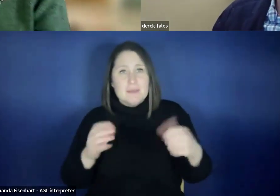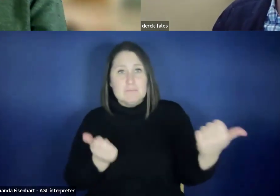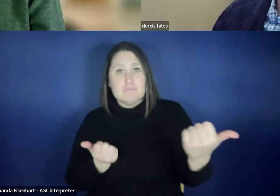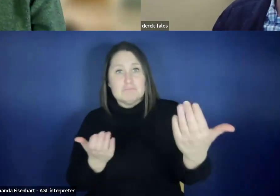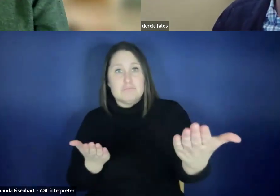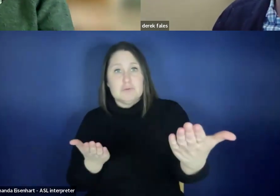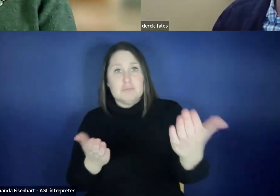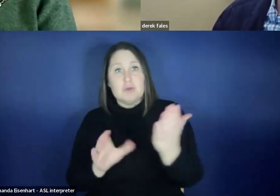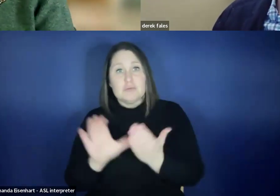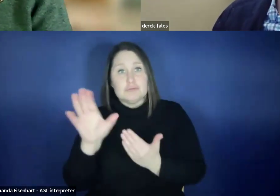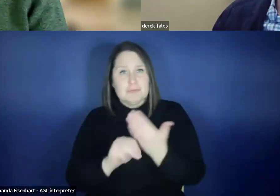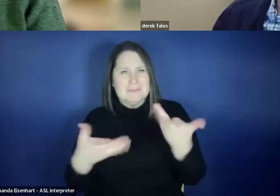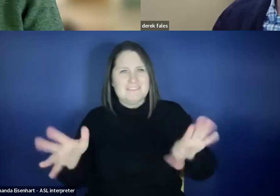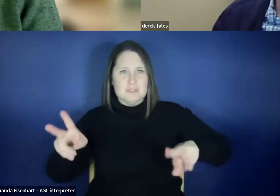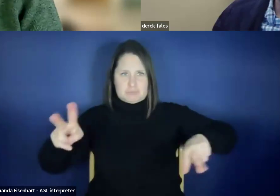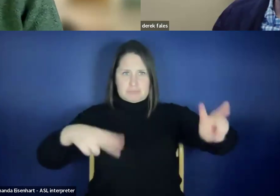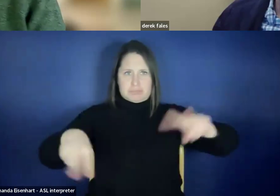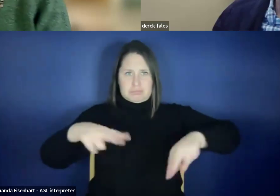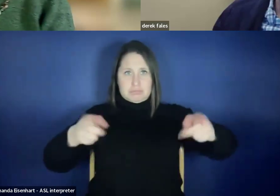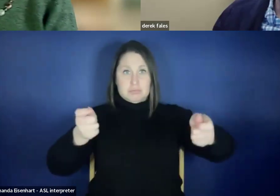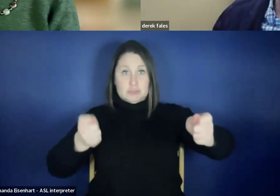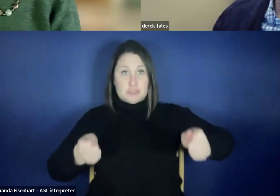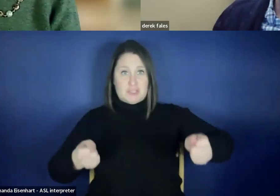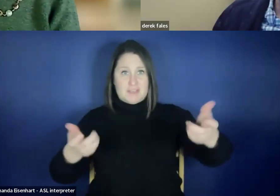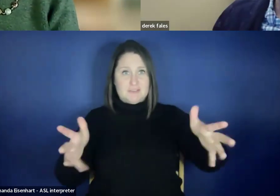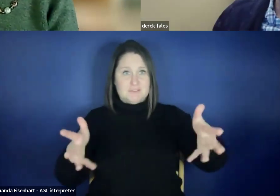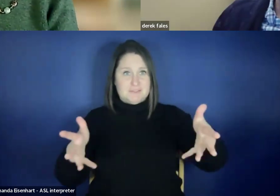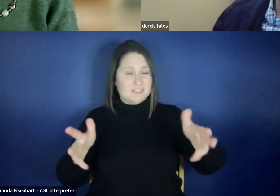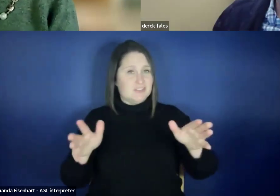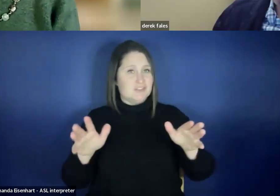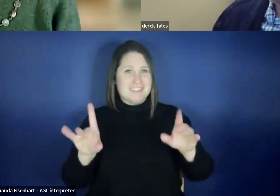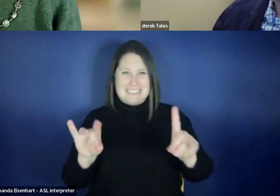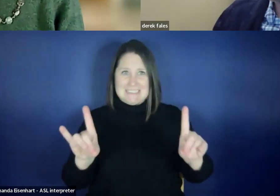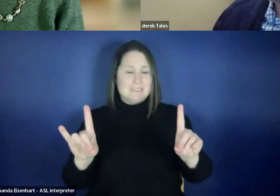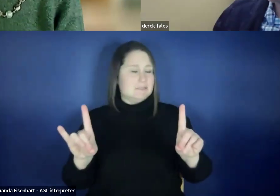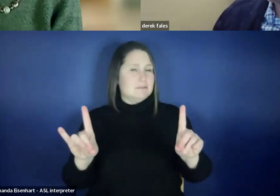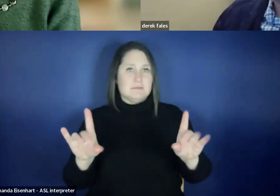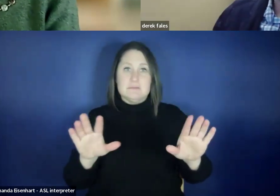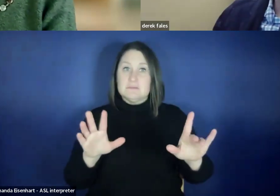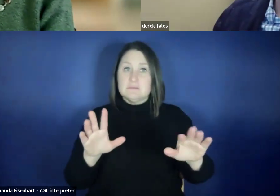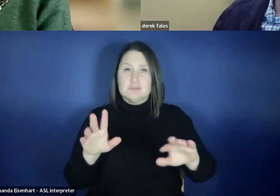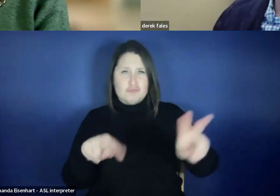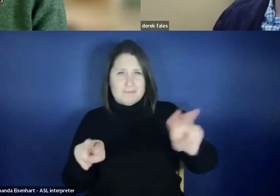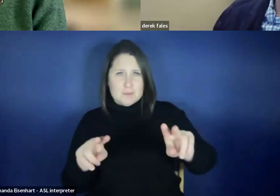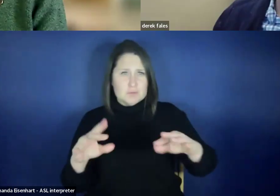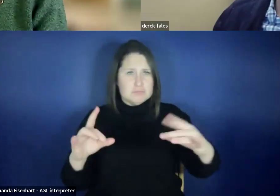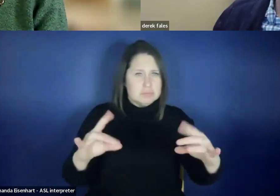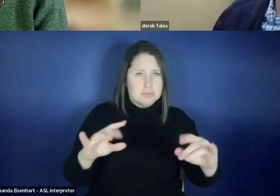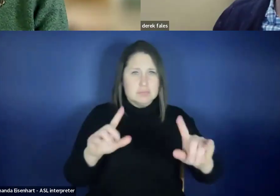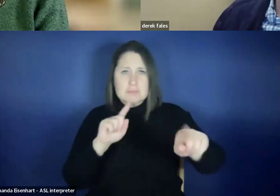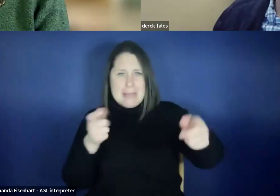proposed curriculum. Changes have been made as a response of that review, and we're in the